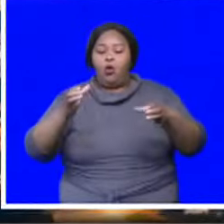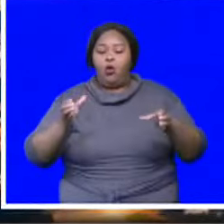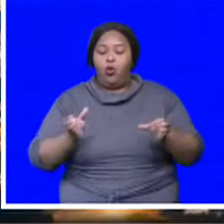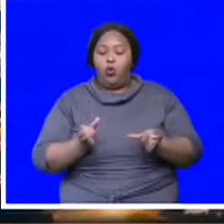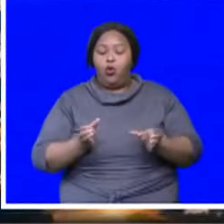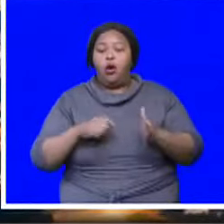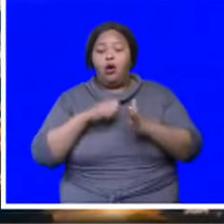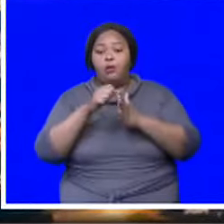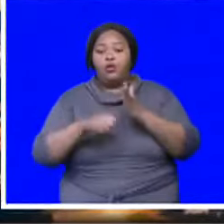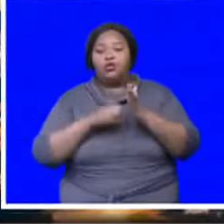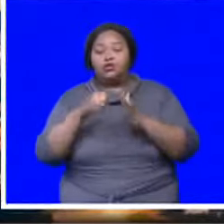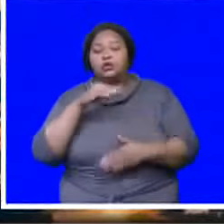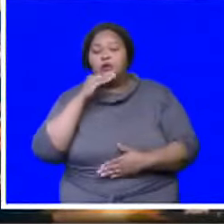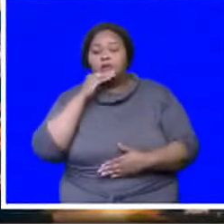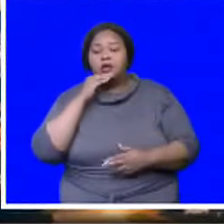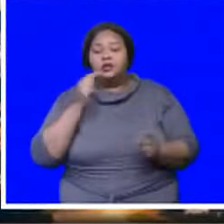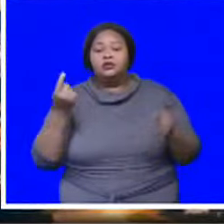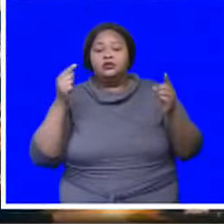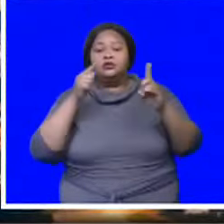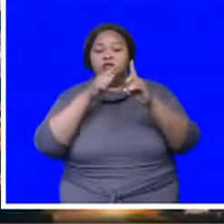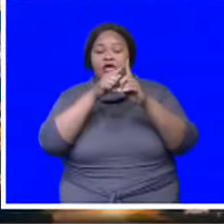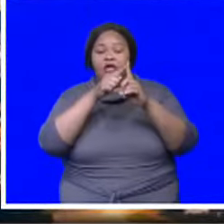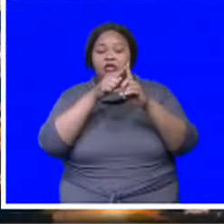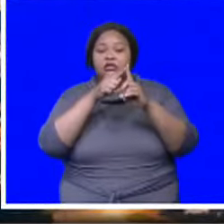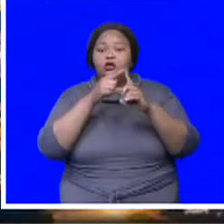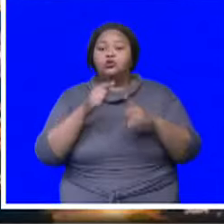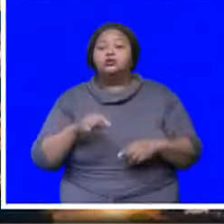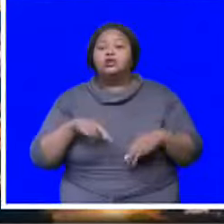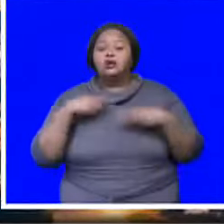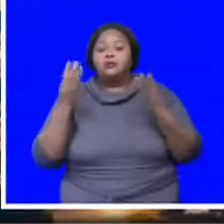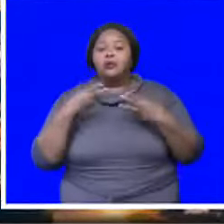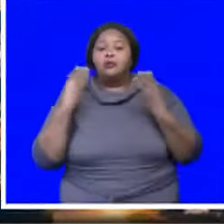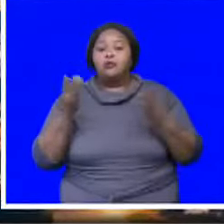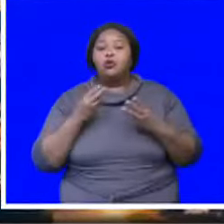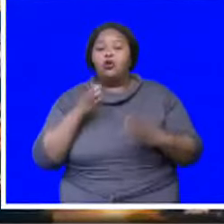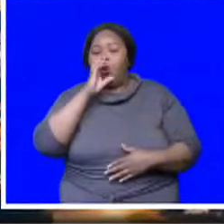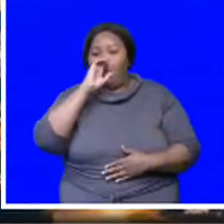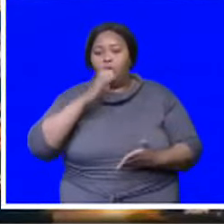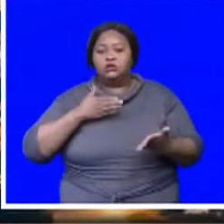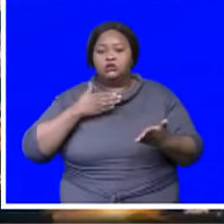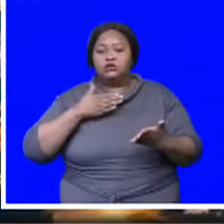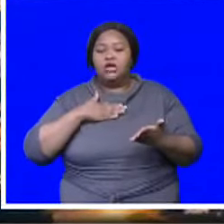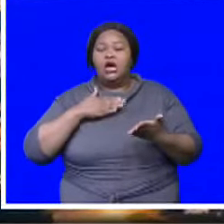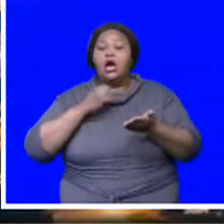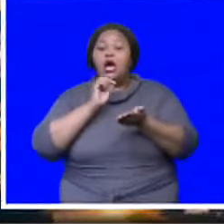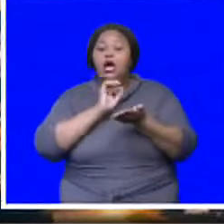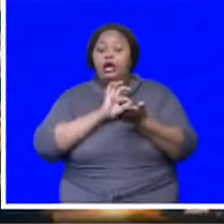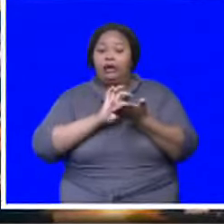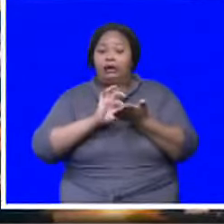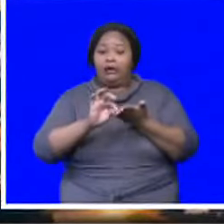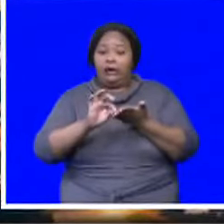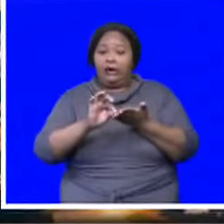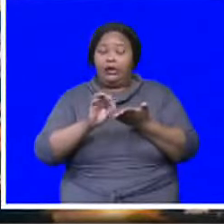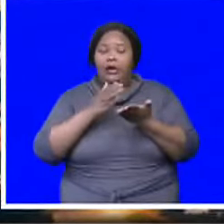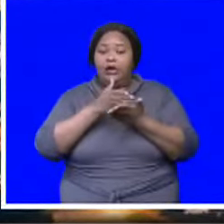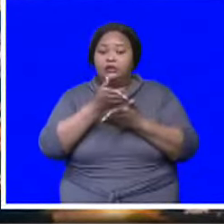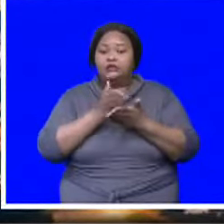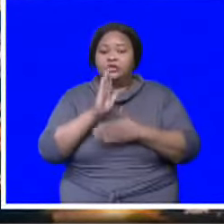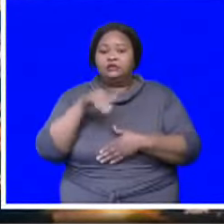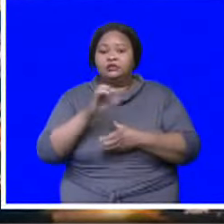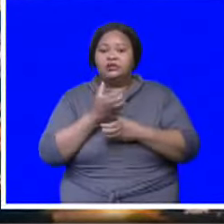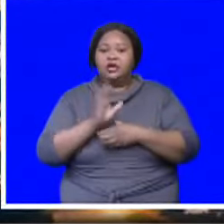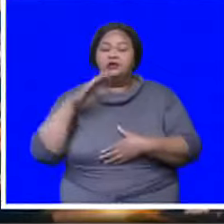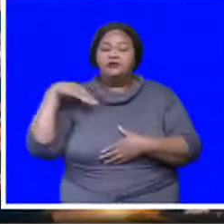that all Eswatini have equal access to water. And the minister said the project is funded by the Netherlands and the government of the